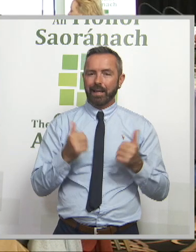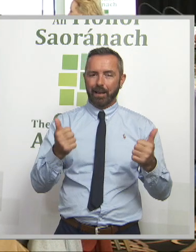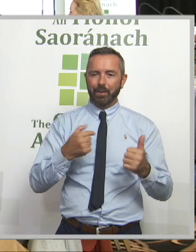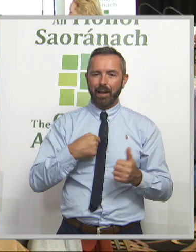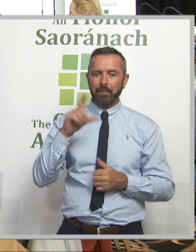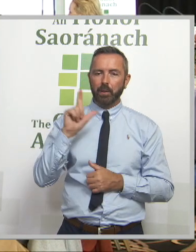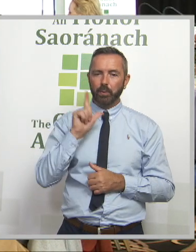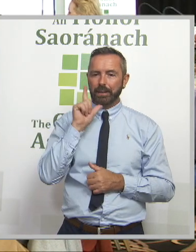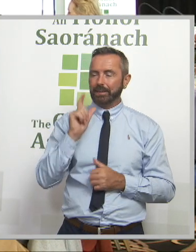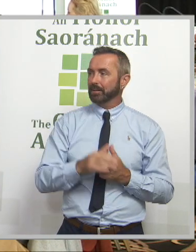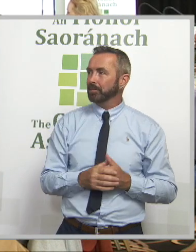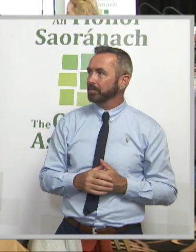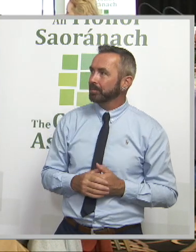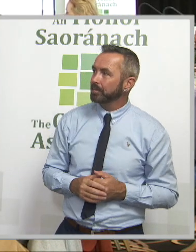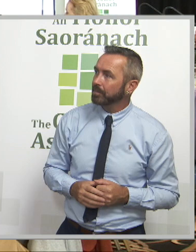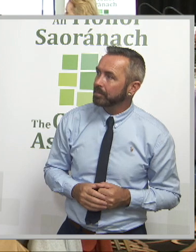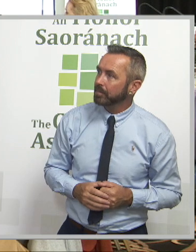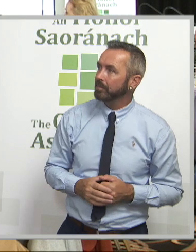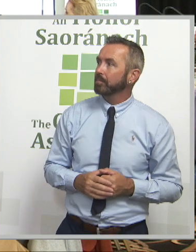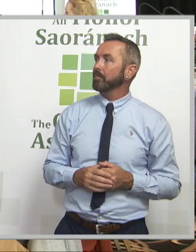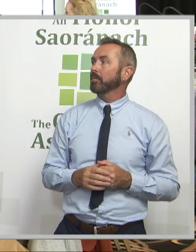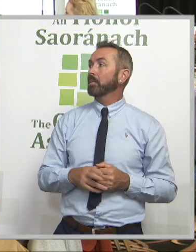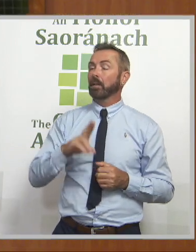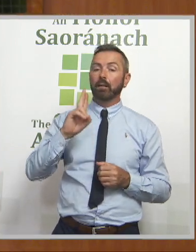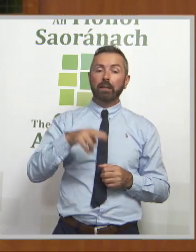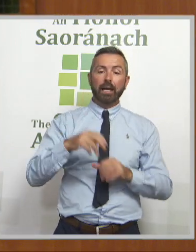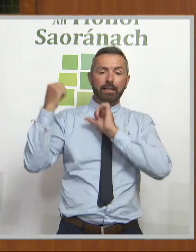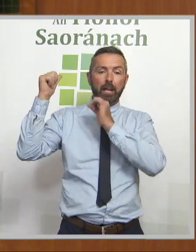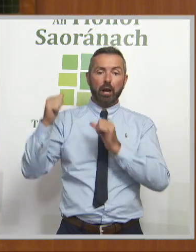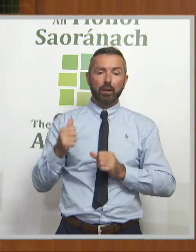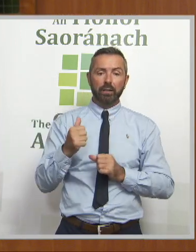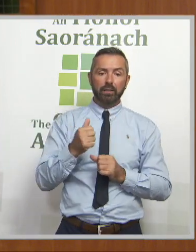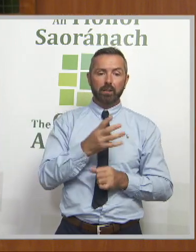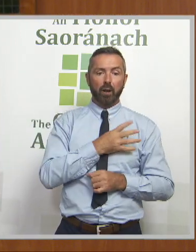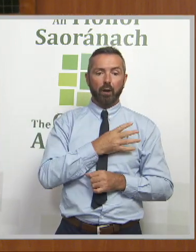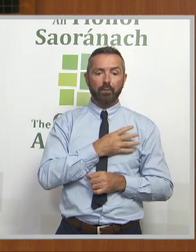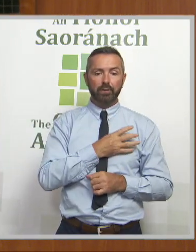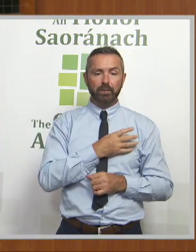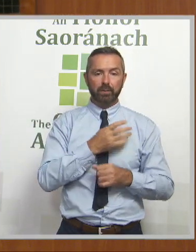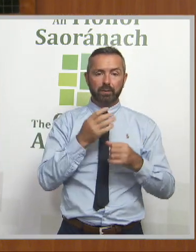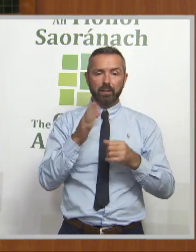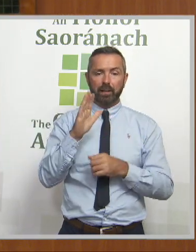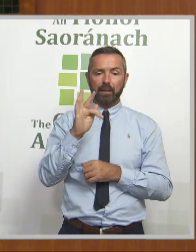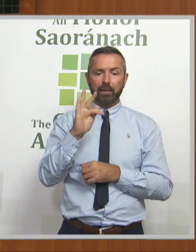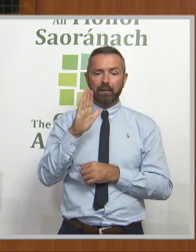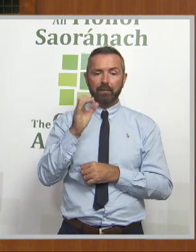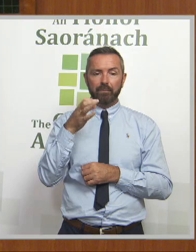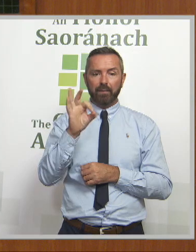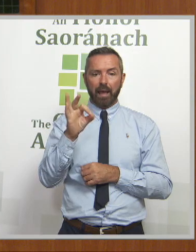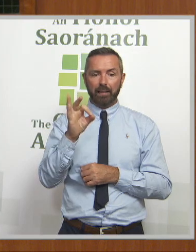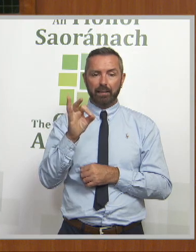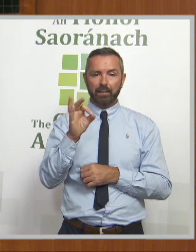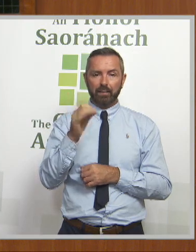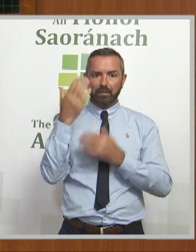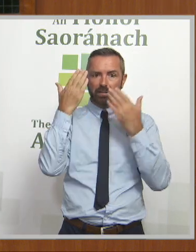So this is just from the table. So can heritage officers flag, or maybe have the foresight to flag, species that have the